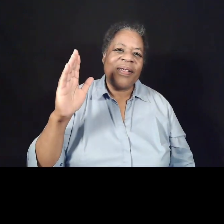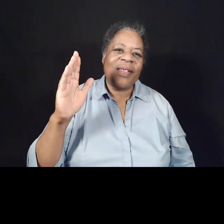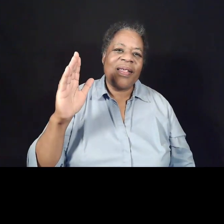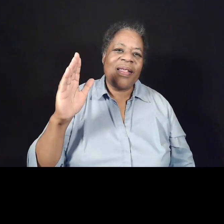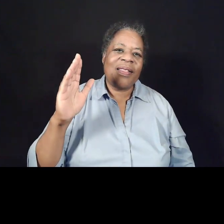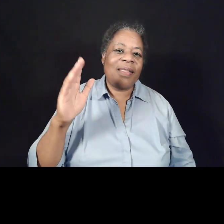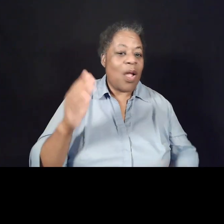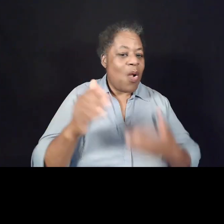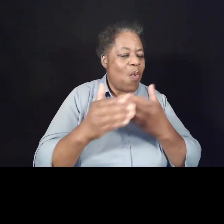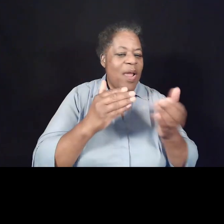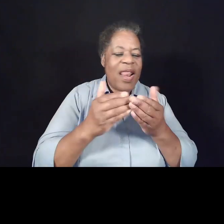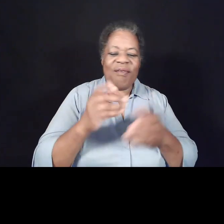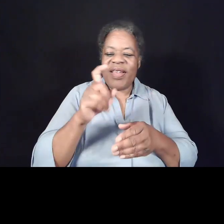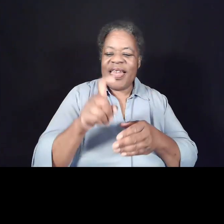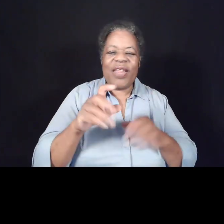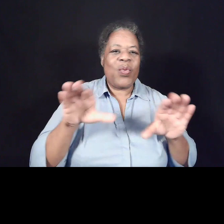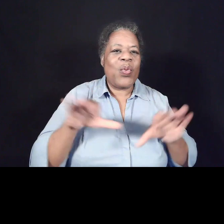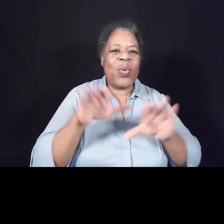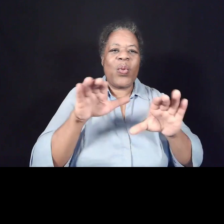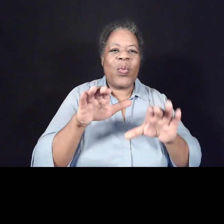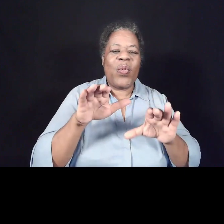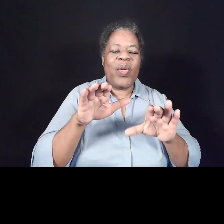Whatever it takes.